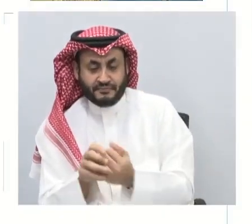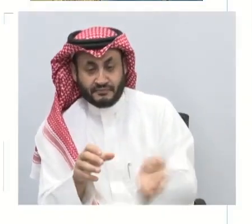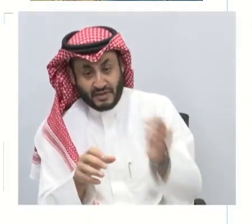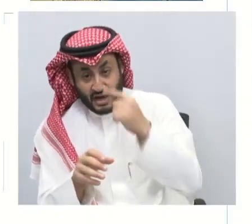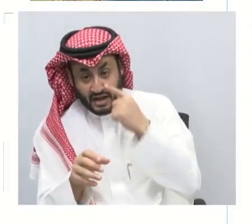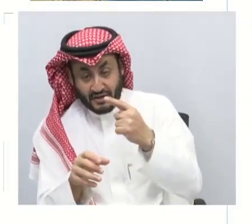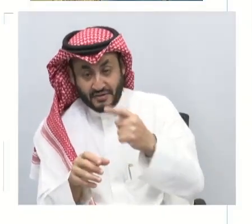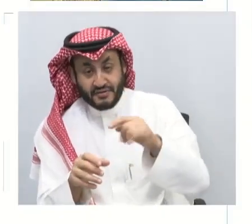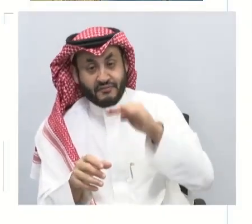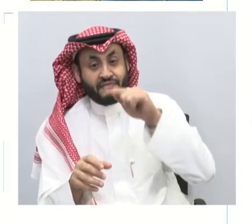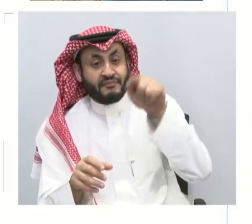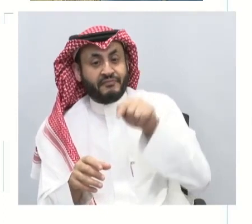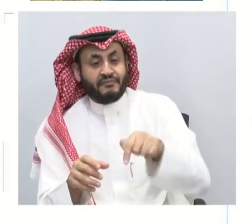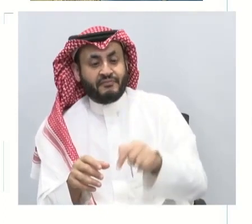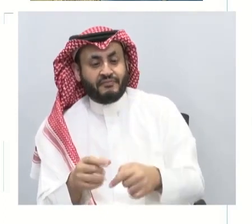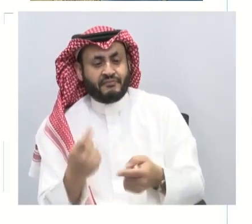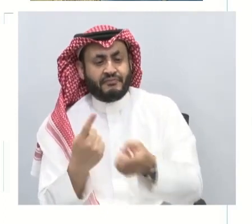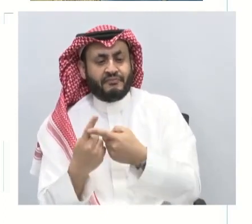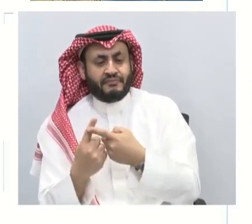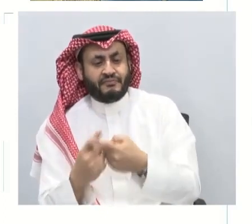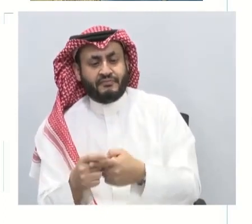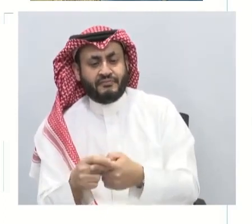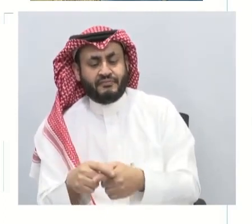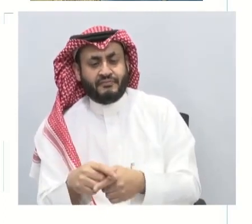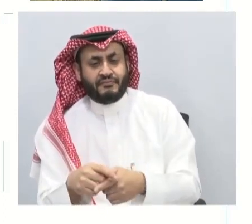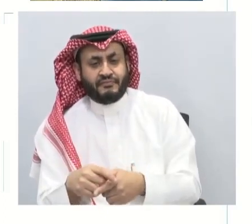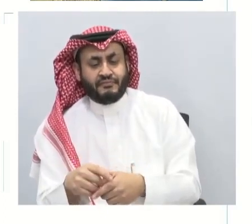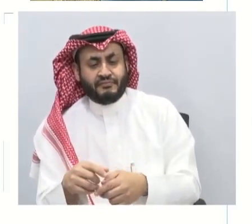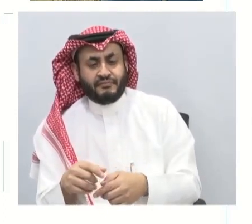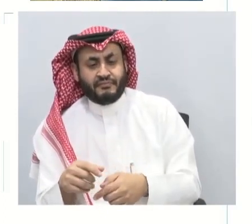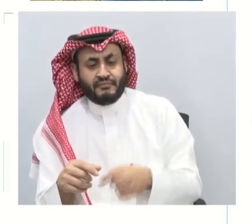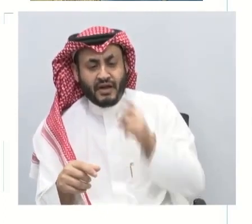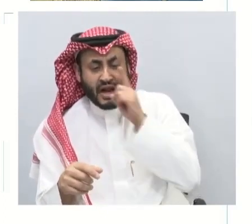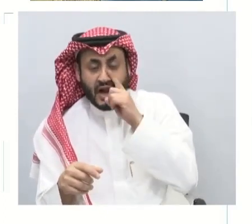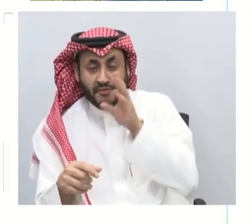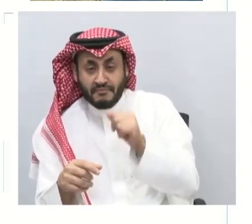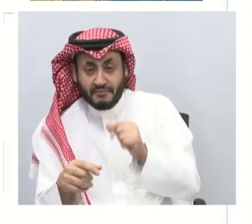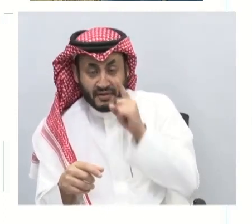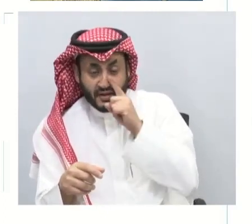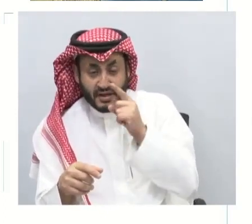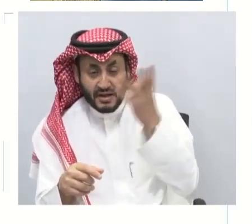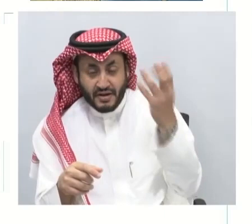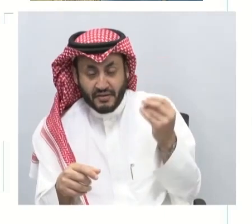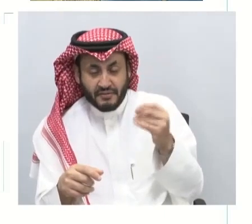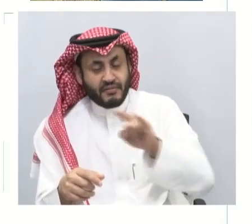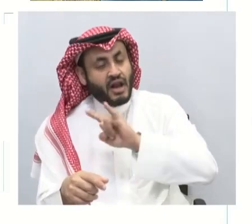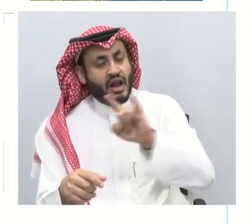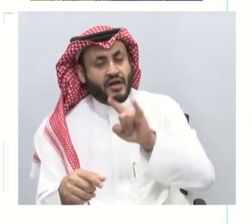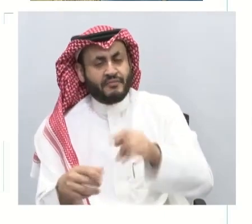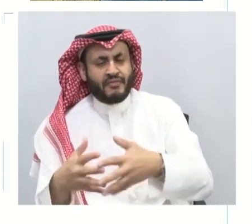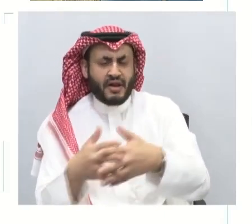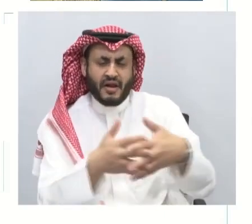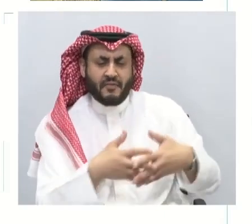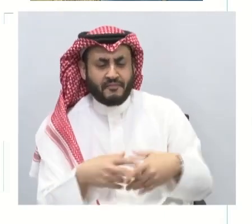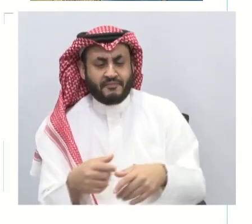to the questions. The first one, the weather was fine on Thursday afternoon. No, it was not fine, as we listened to a while